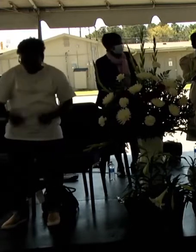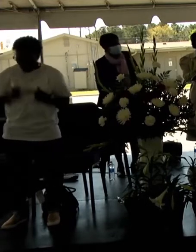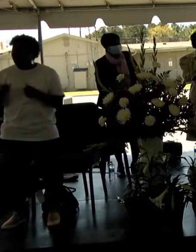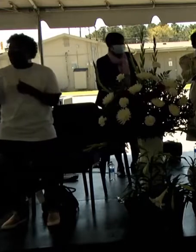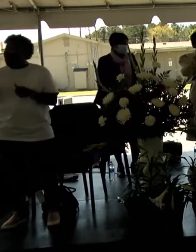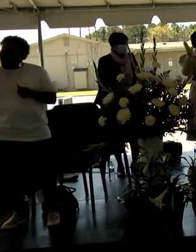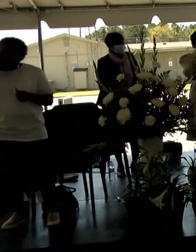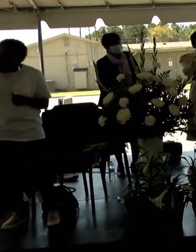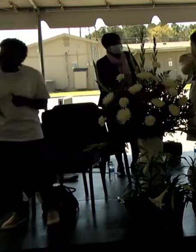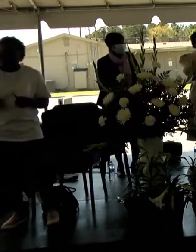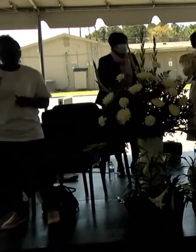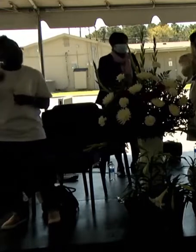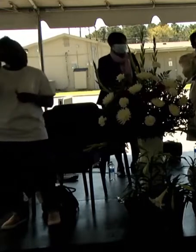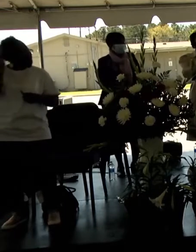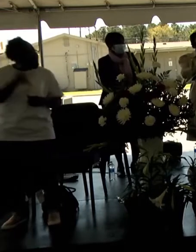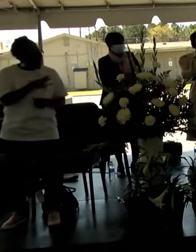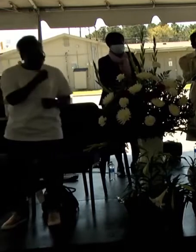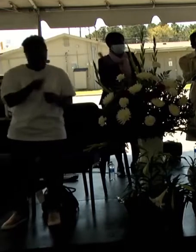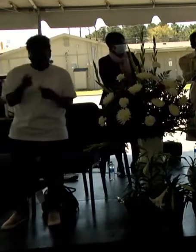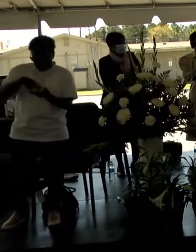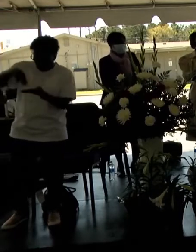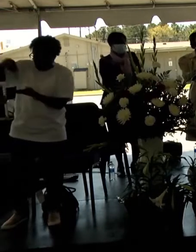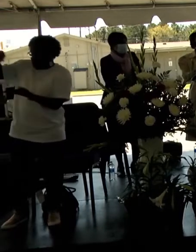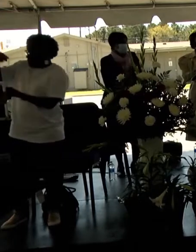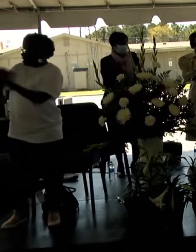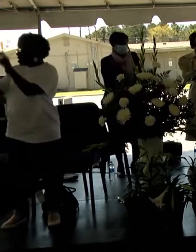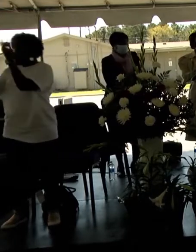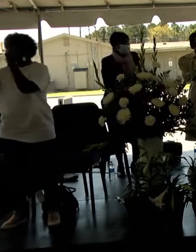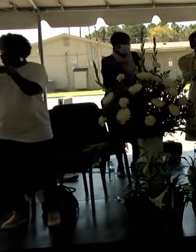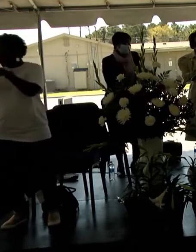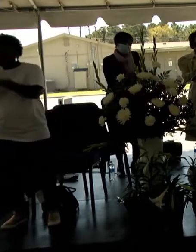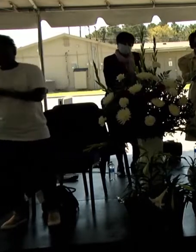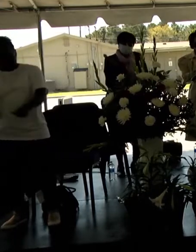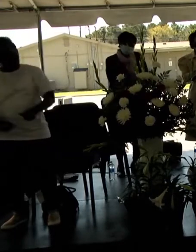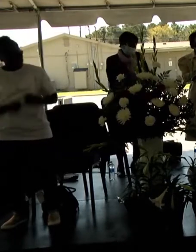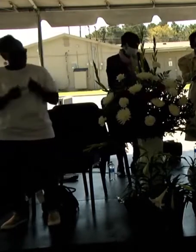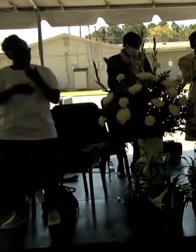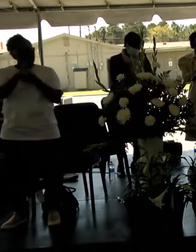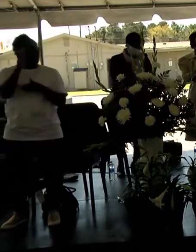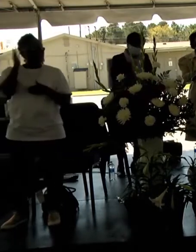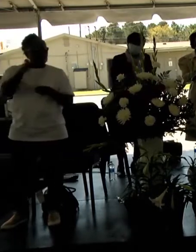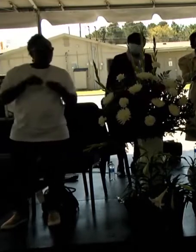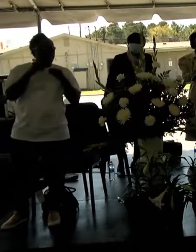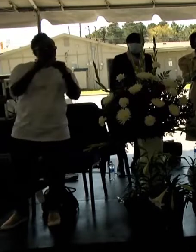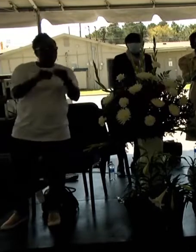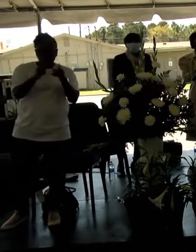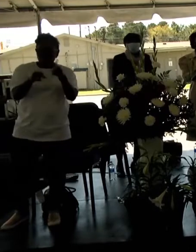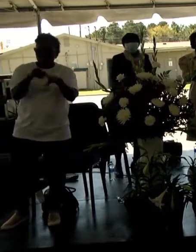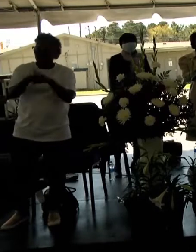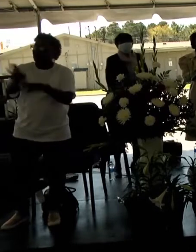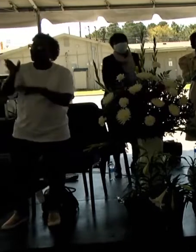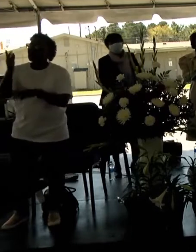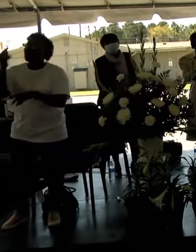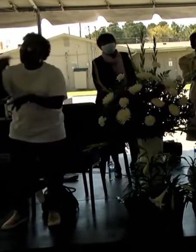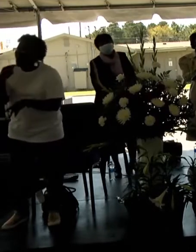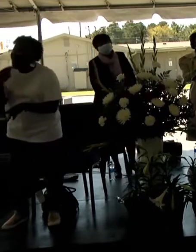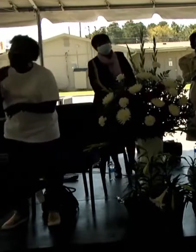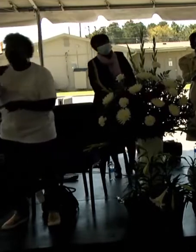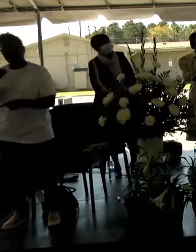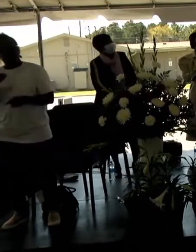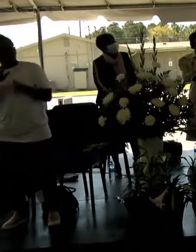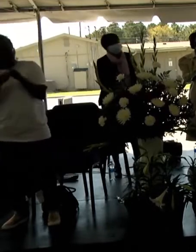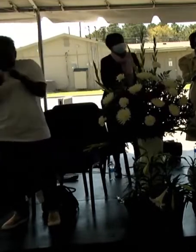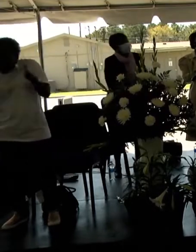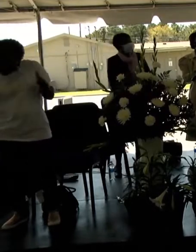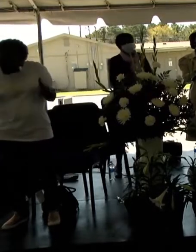God, you are worthy of the resurrection. And when the resurrection comes on your life, God will put unknown tongues in your mouth. And can I tell you